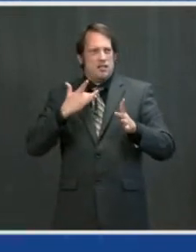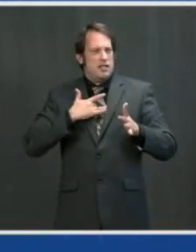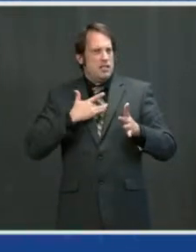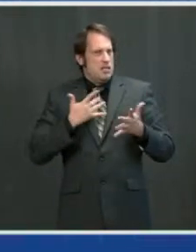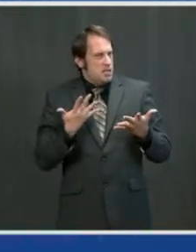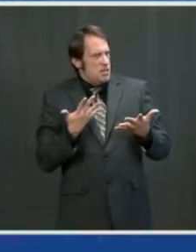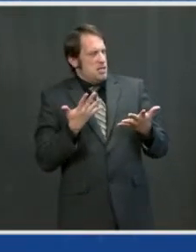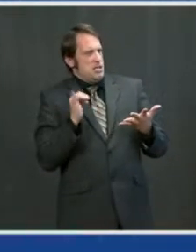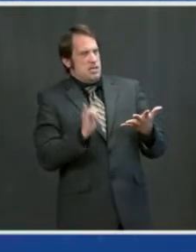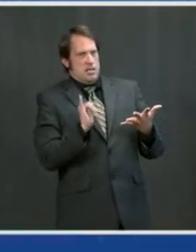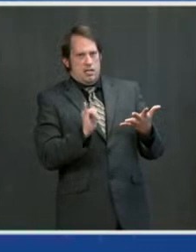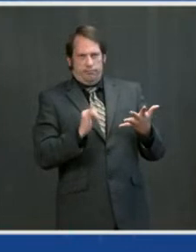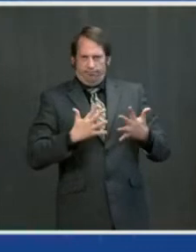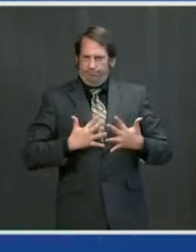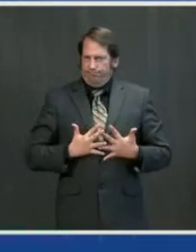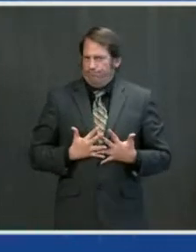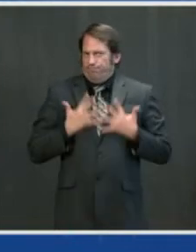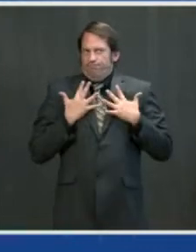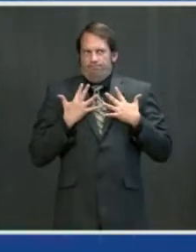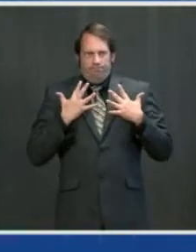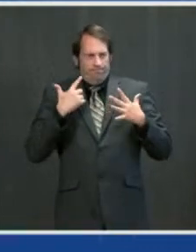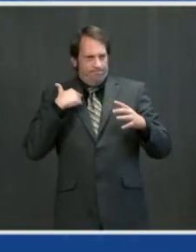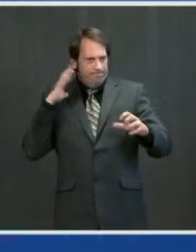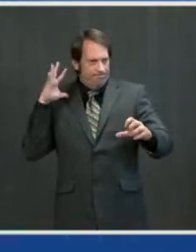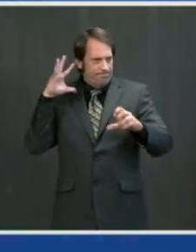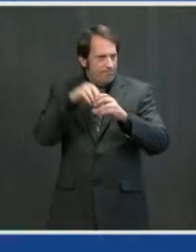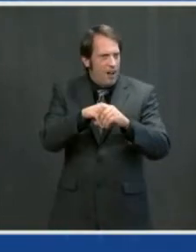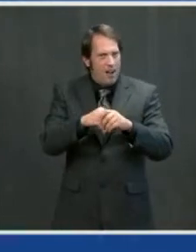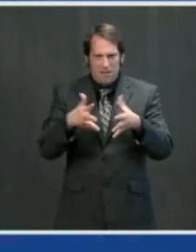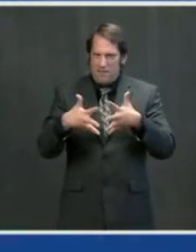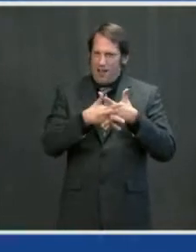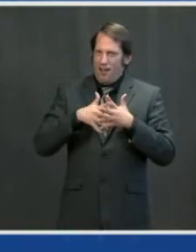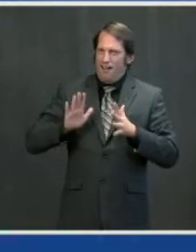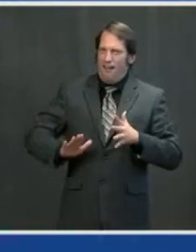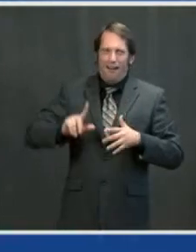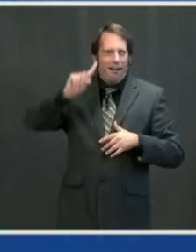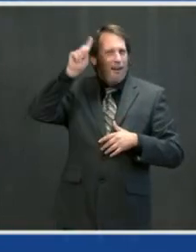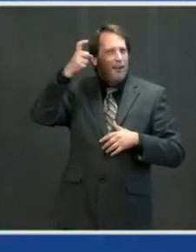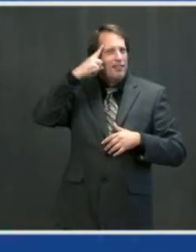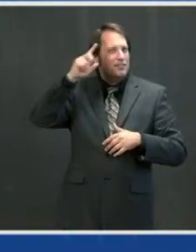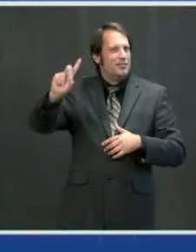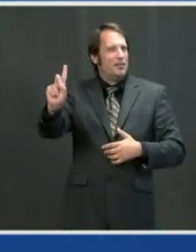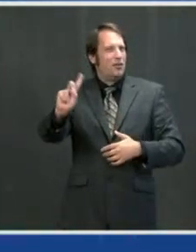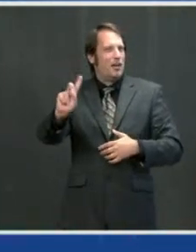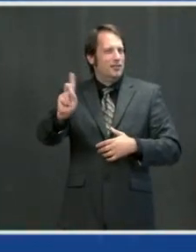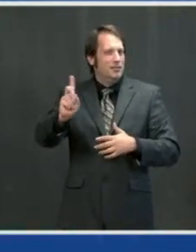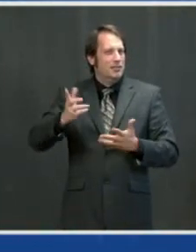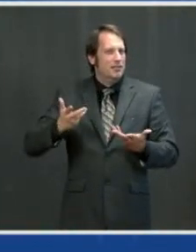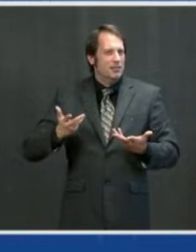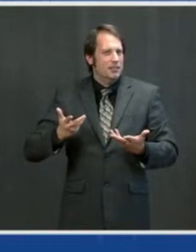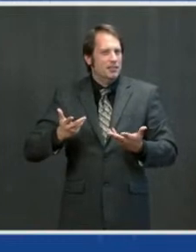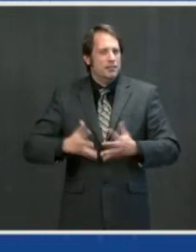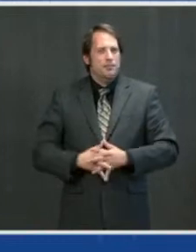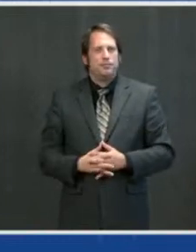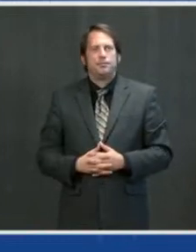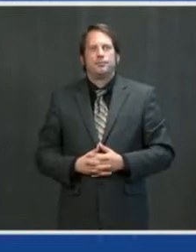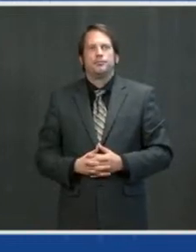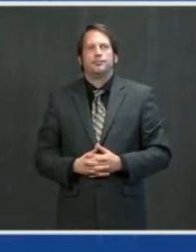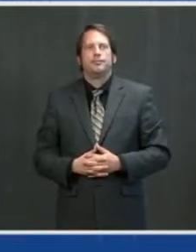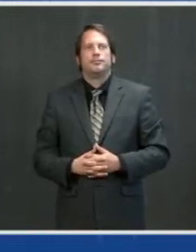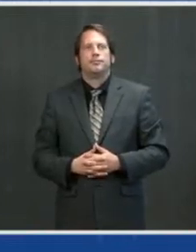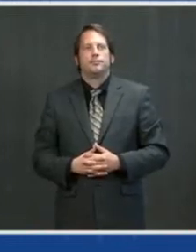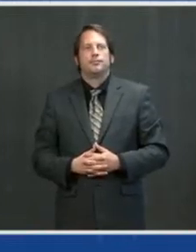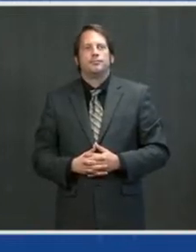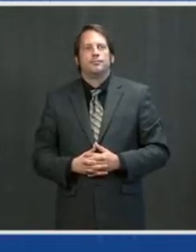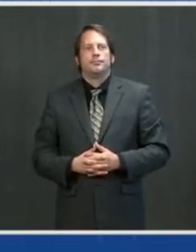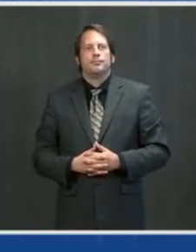American democracy once again. I told the President about my determination to